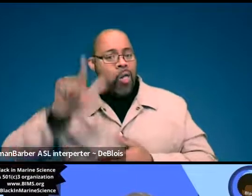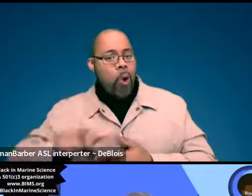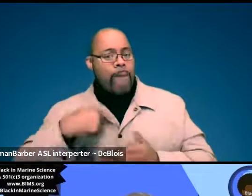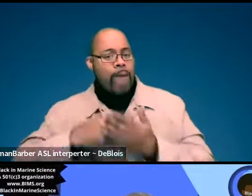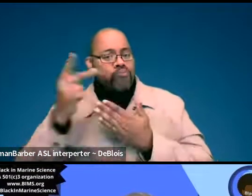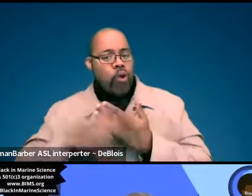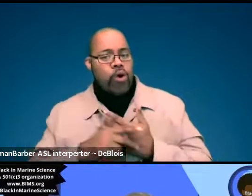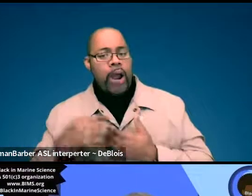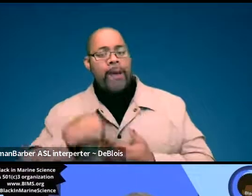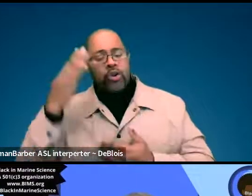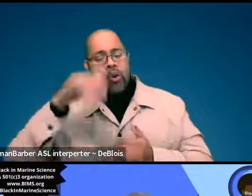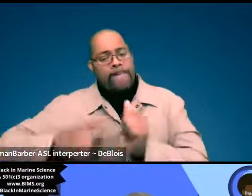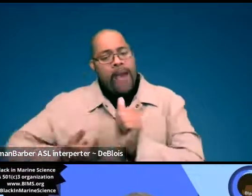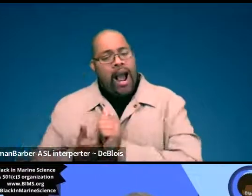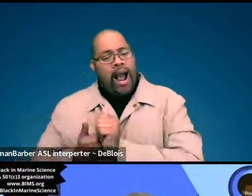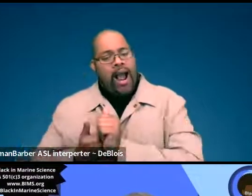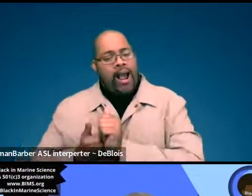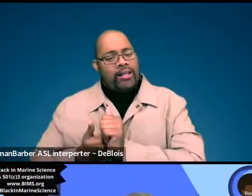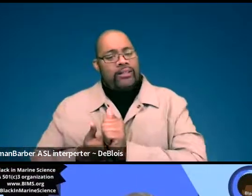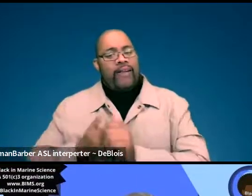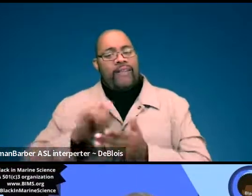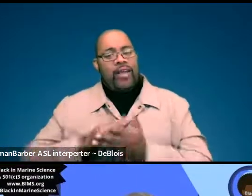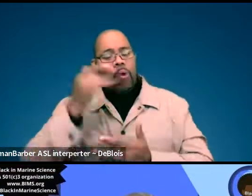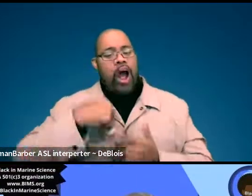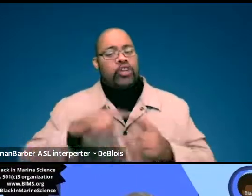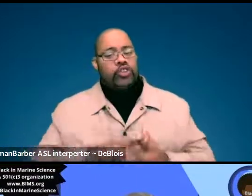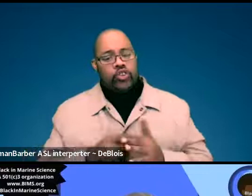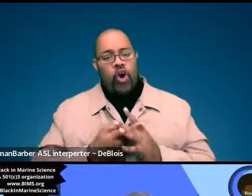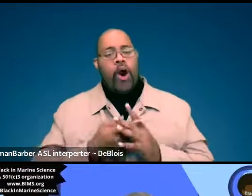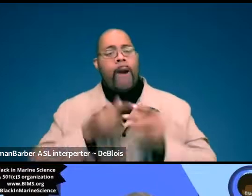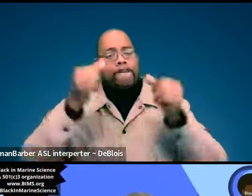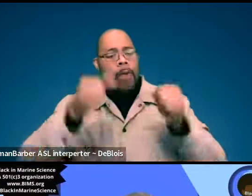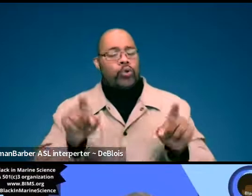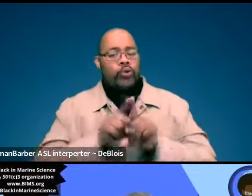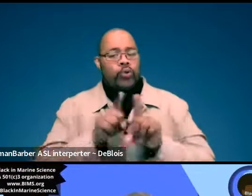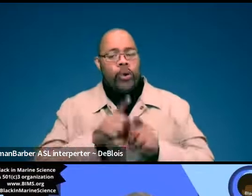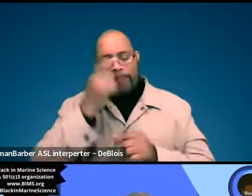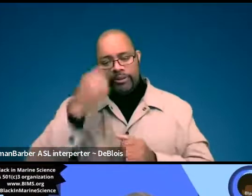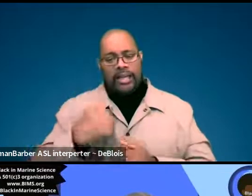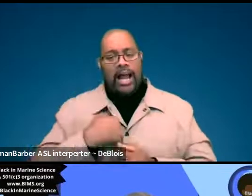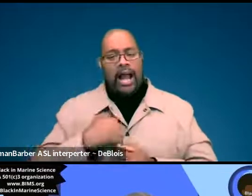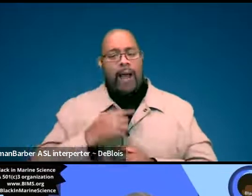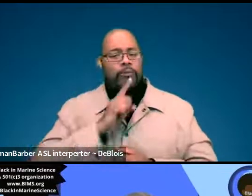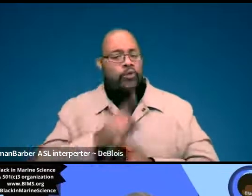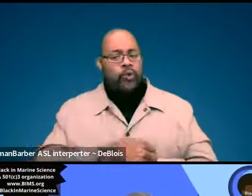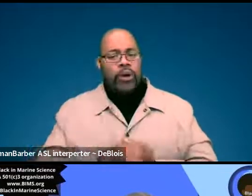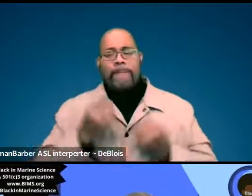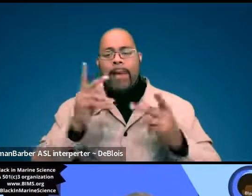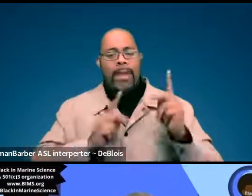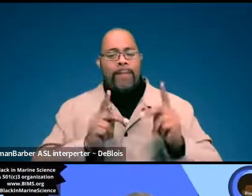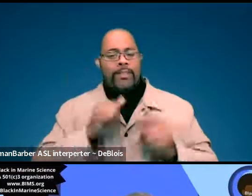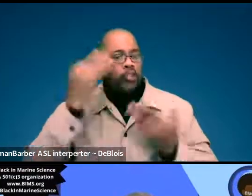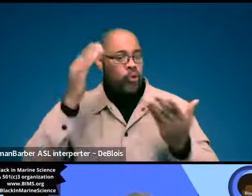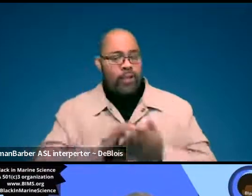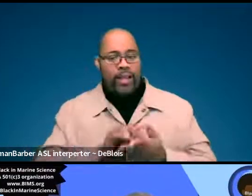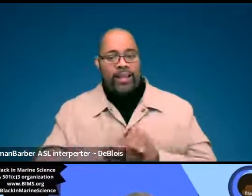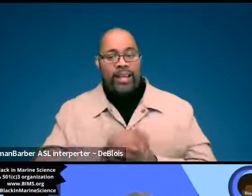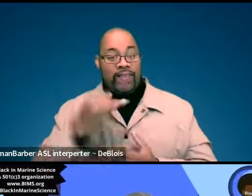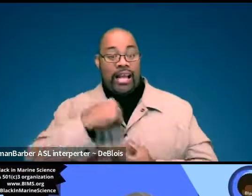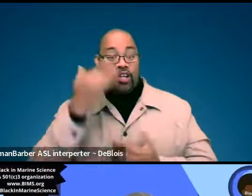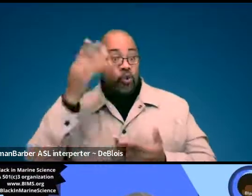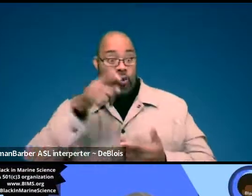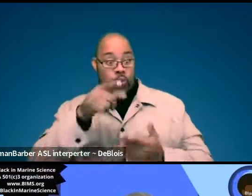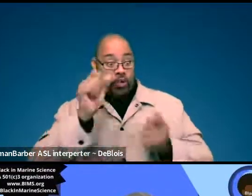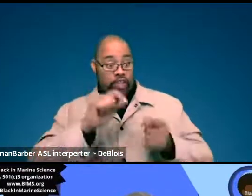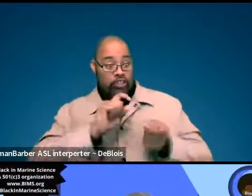program, I knew the behind the scenes, which is why I started posting as well, because I'm sure many people didn't know that if I didn't know you